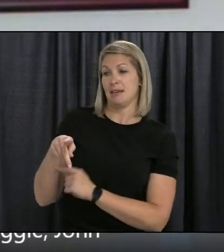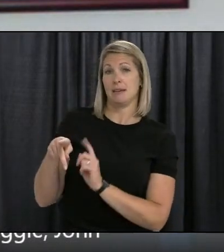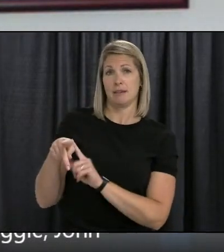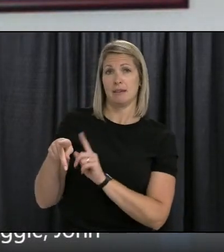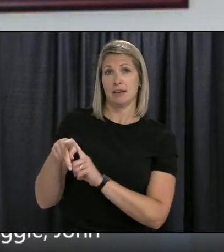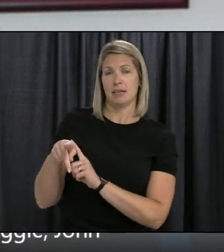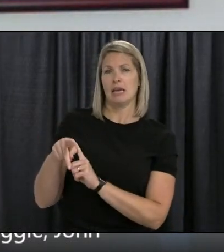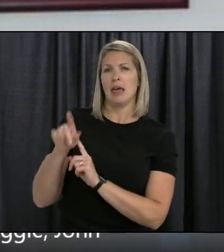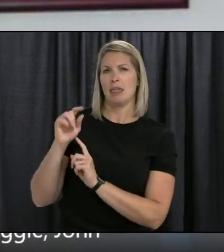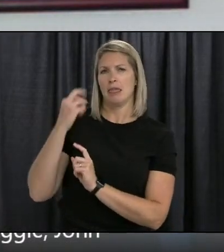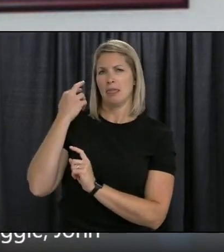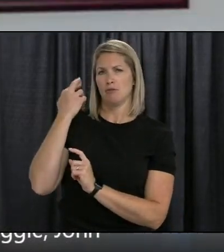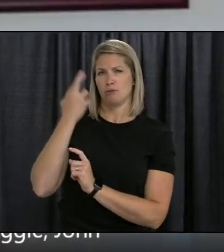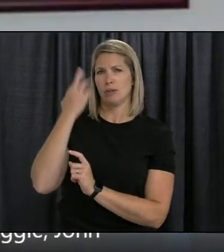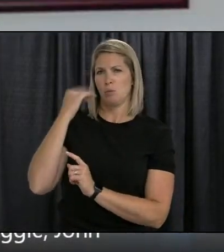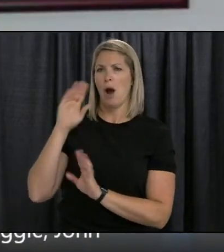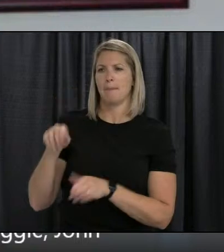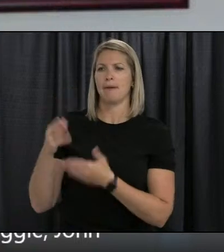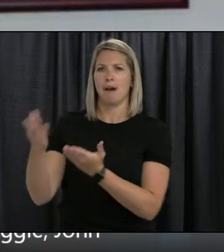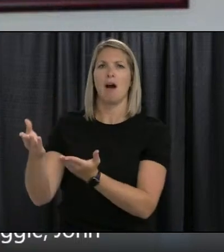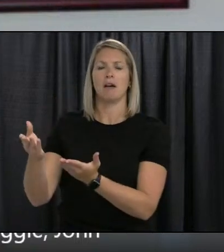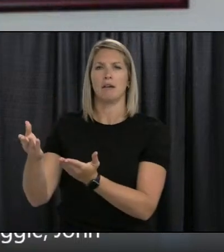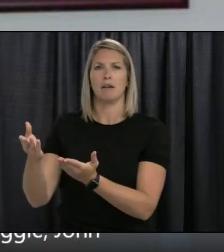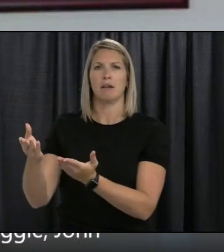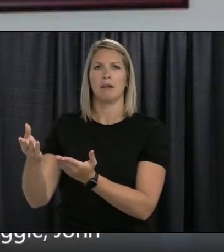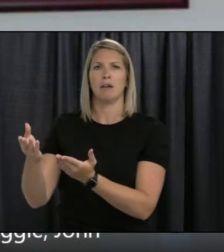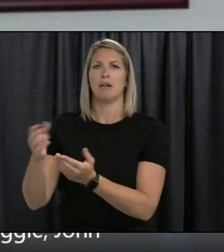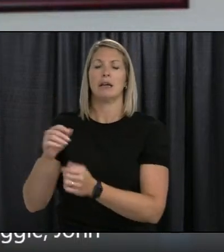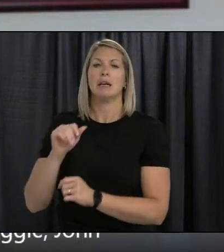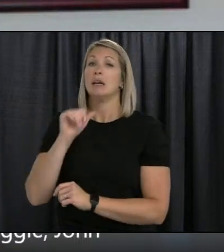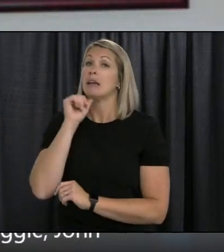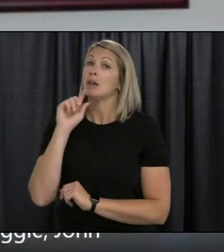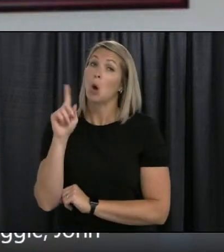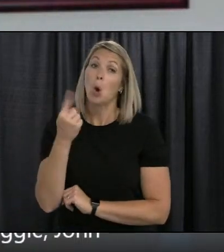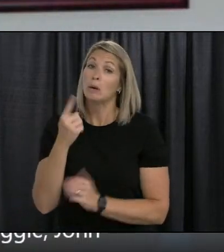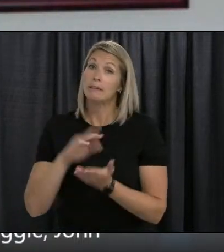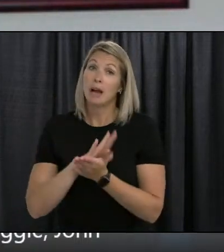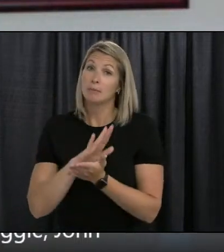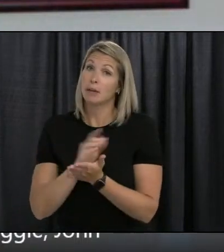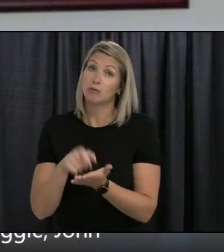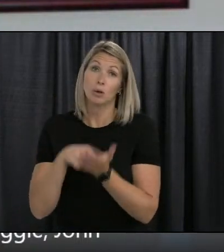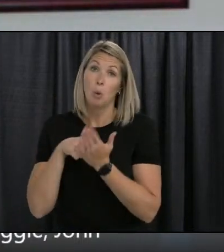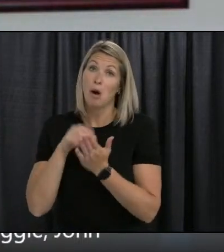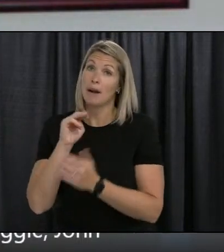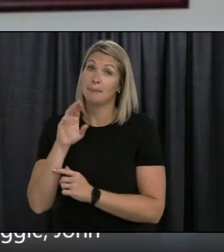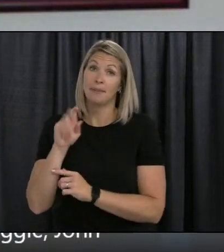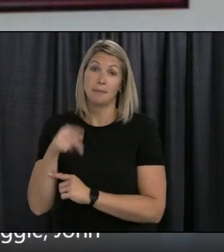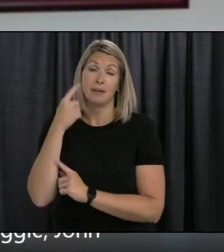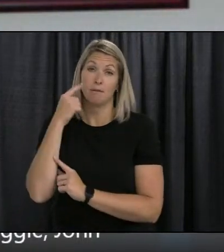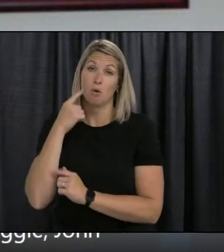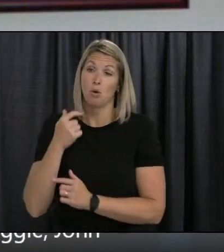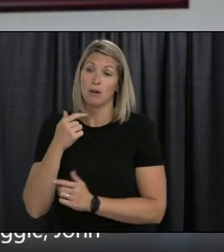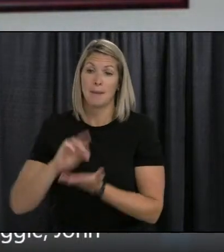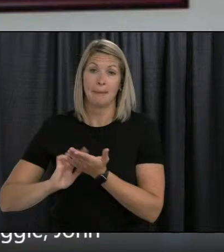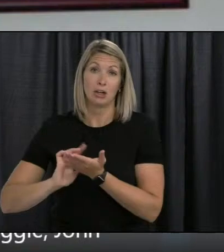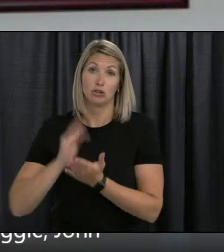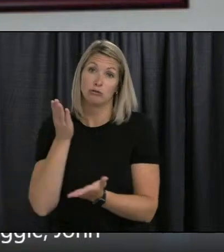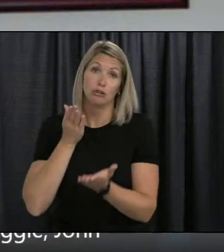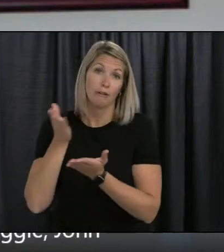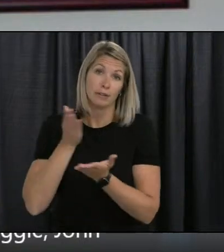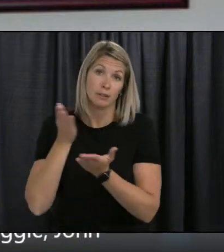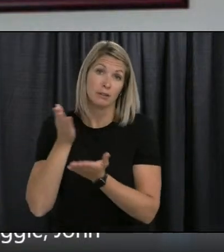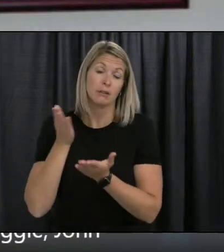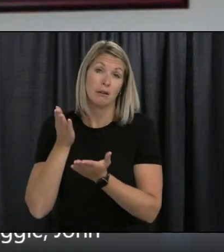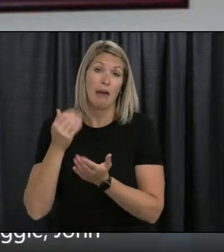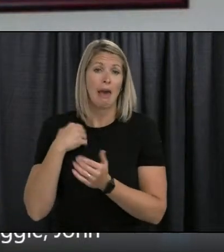kind of a prerequisite to get the card. But it's not the only piece of documentation that we would accept. Again, I